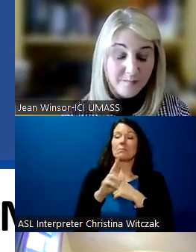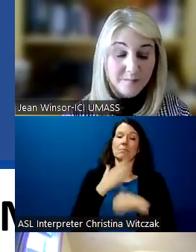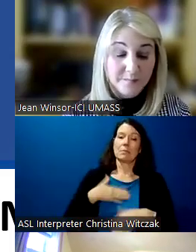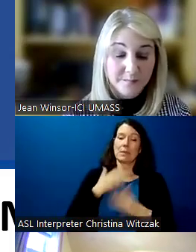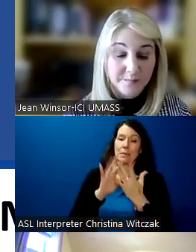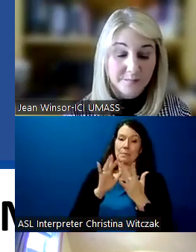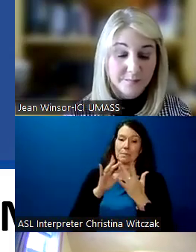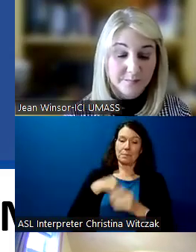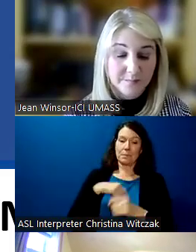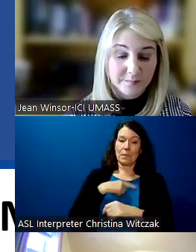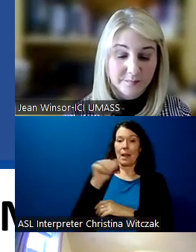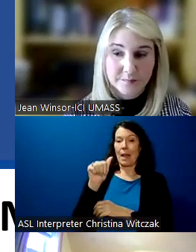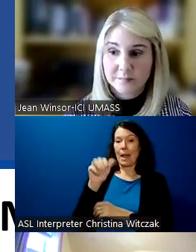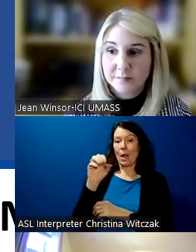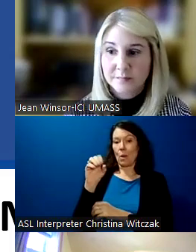out to us at